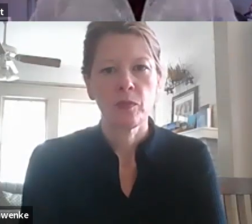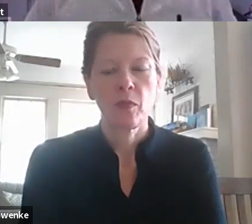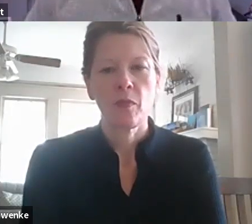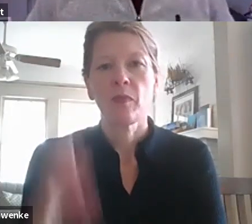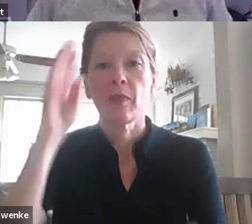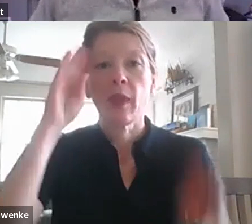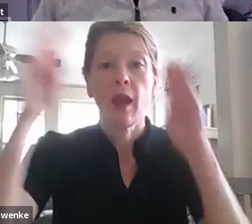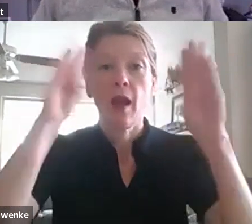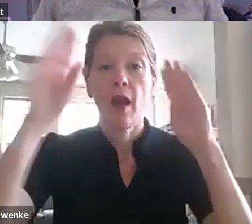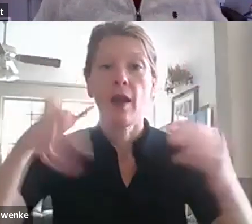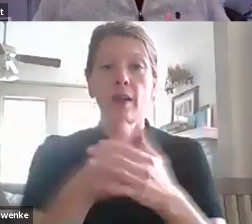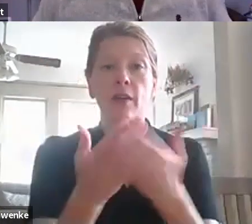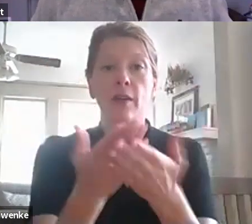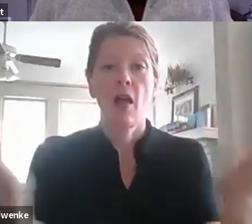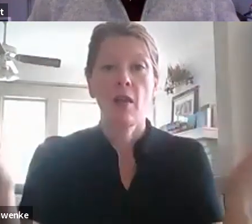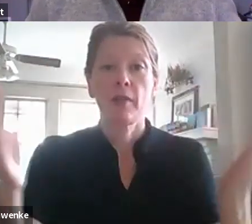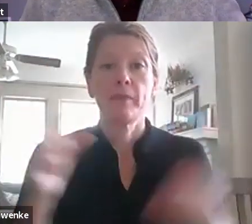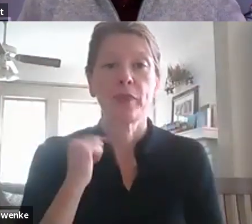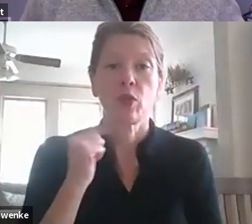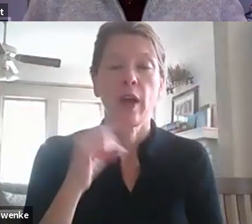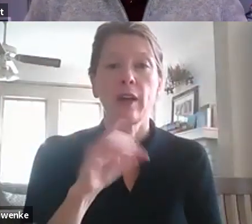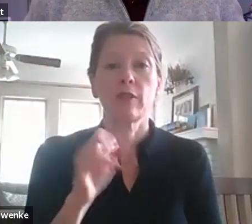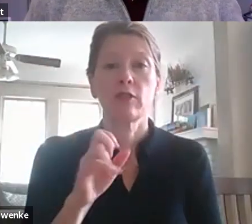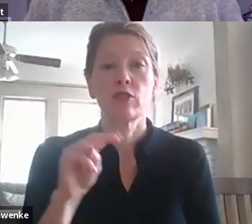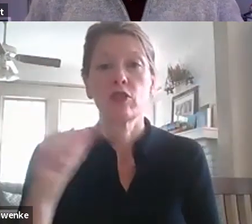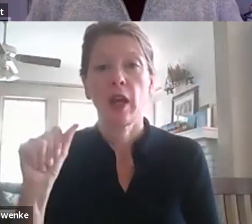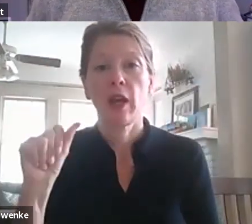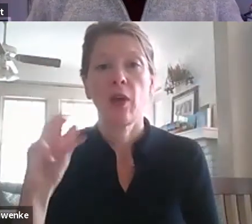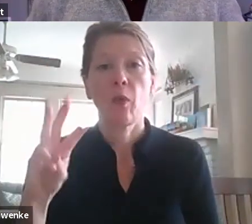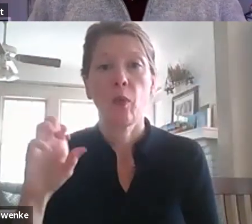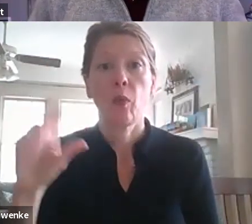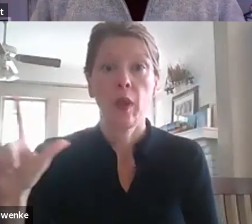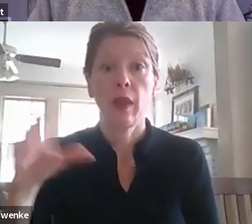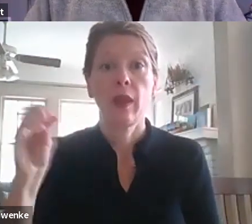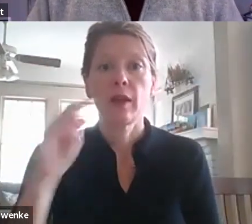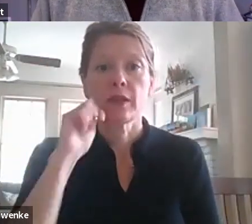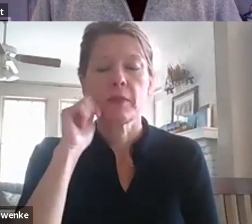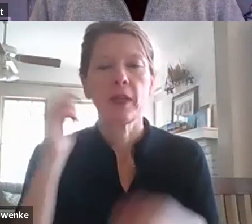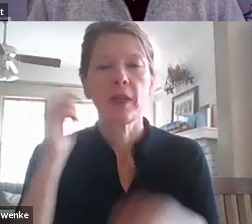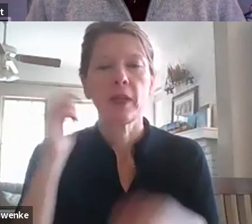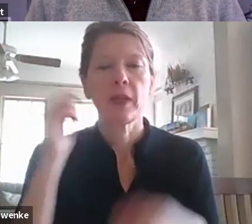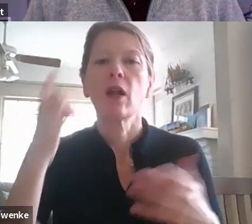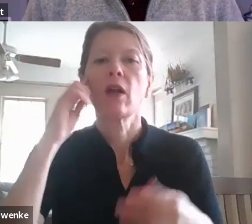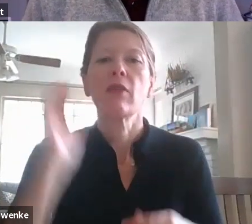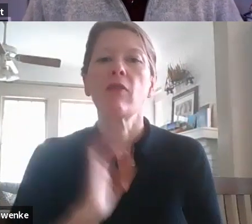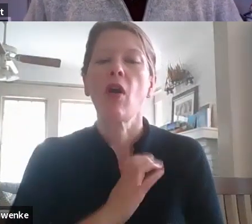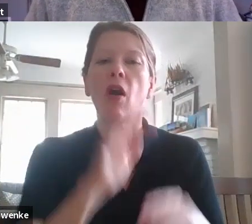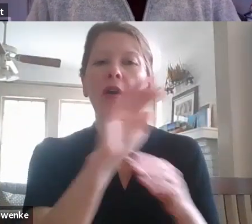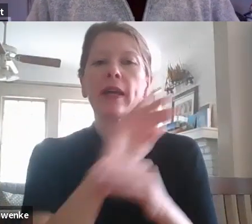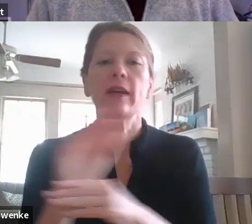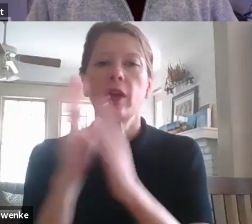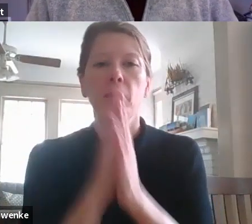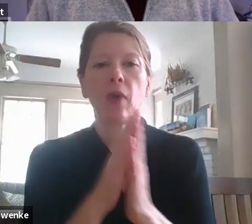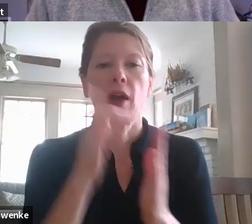Hi, everybody. Greg, Jenna, Will, and Tomina here for our evening prayer